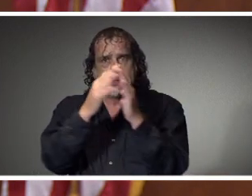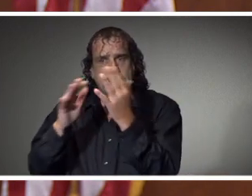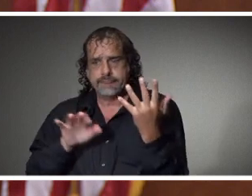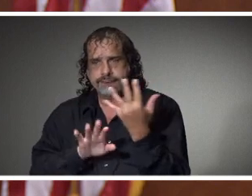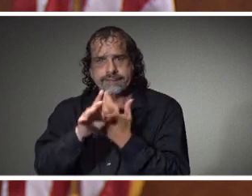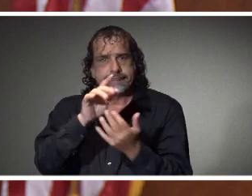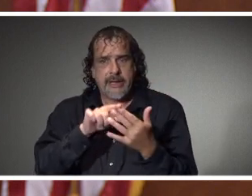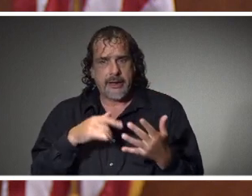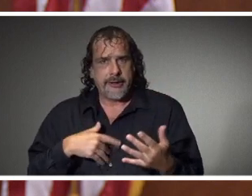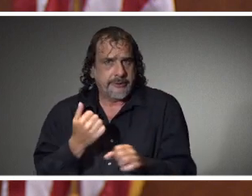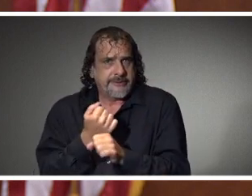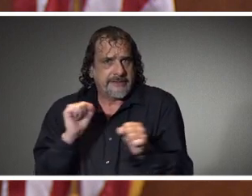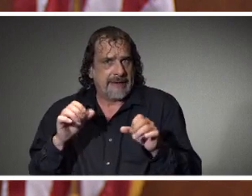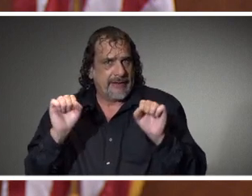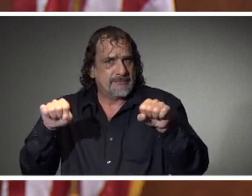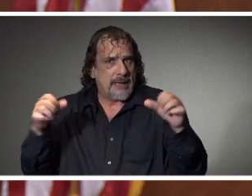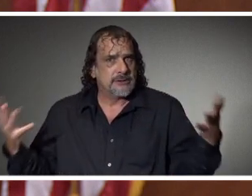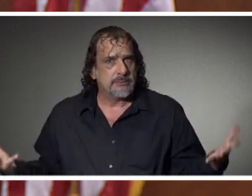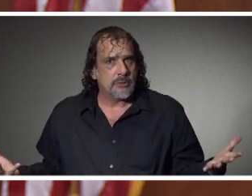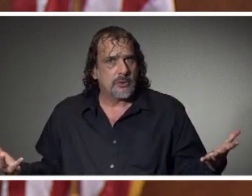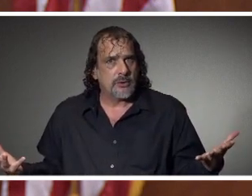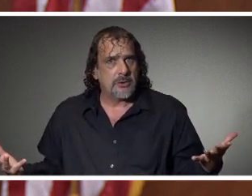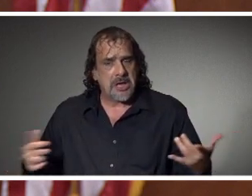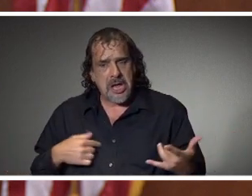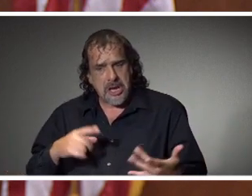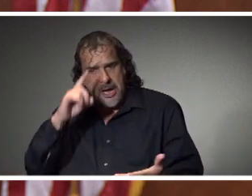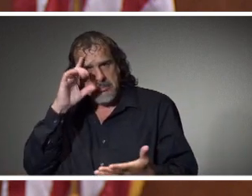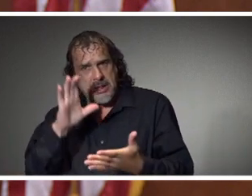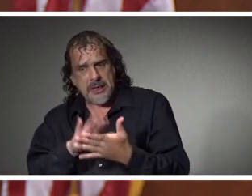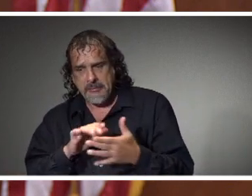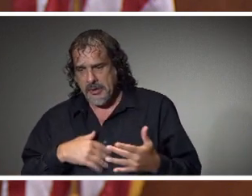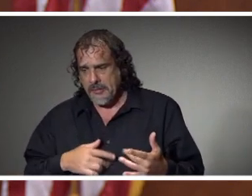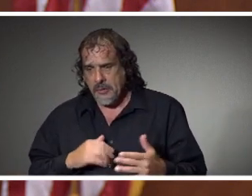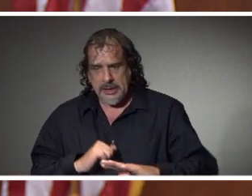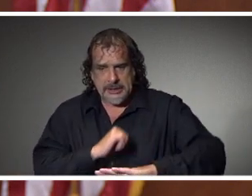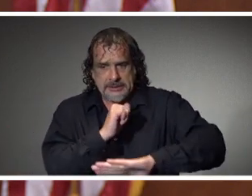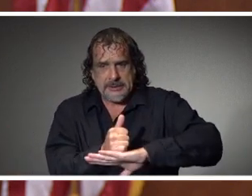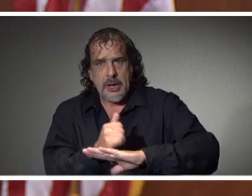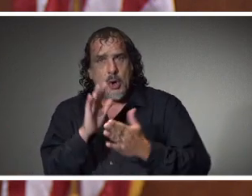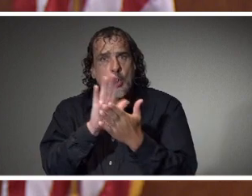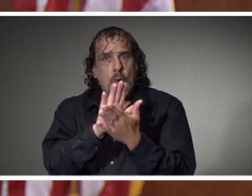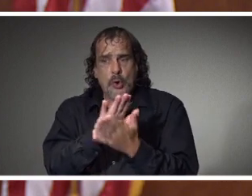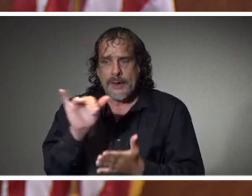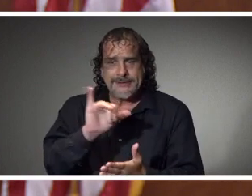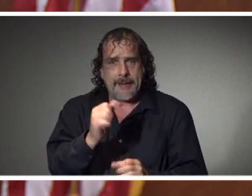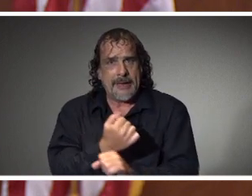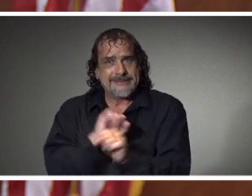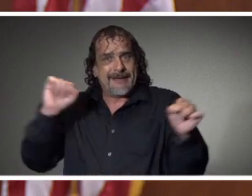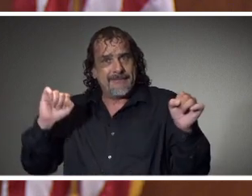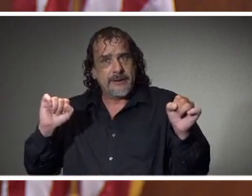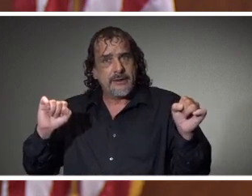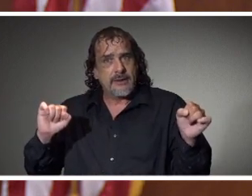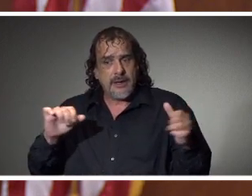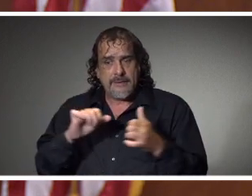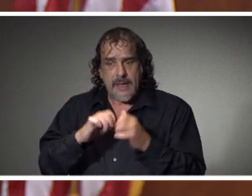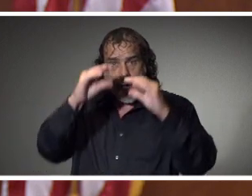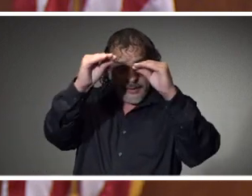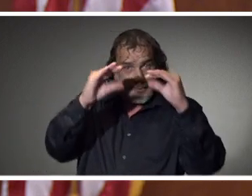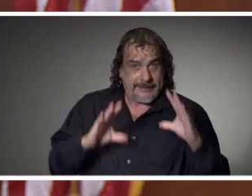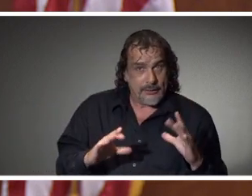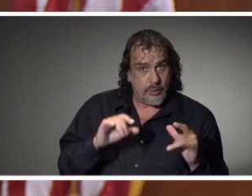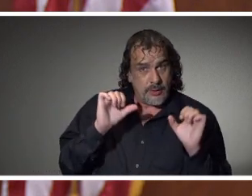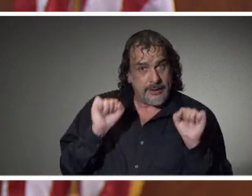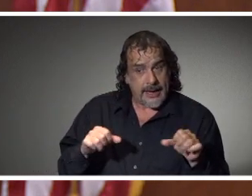that is safe, and I believe that we can structure our schools in such a way that our teachers